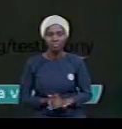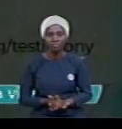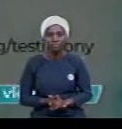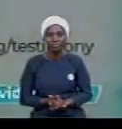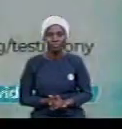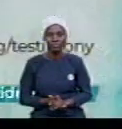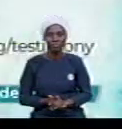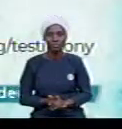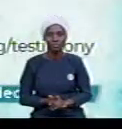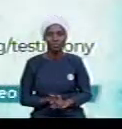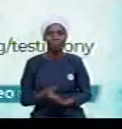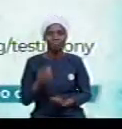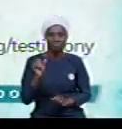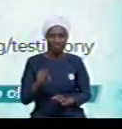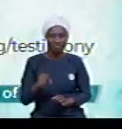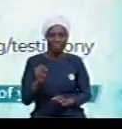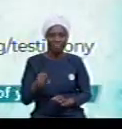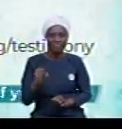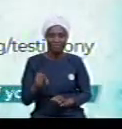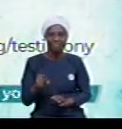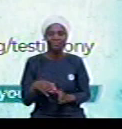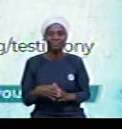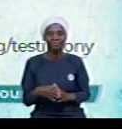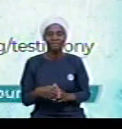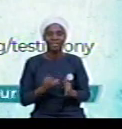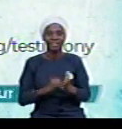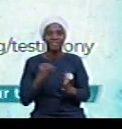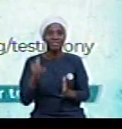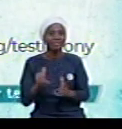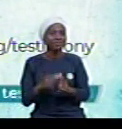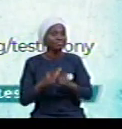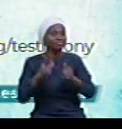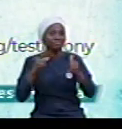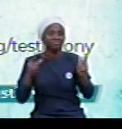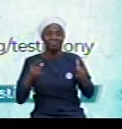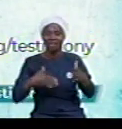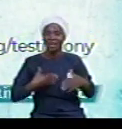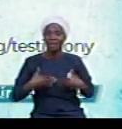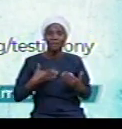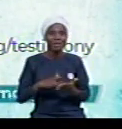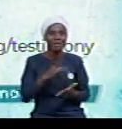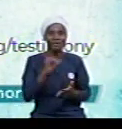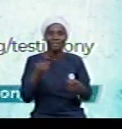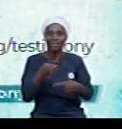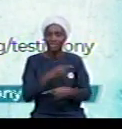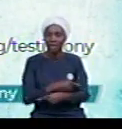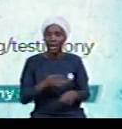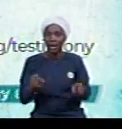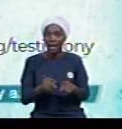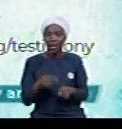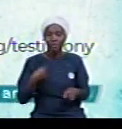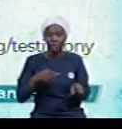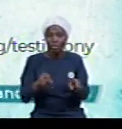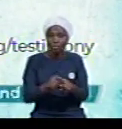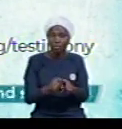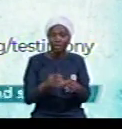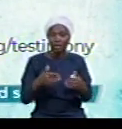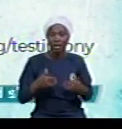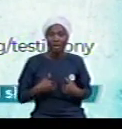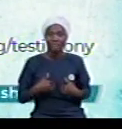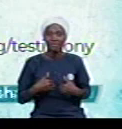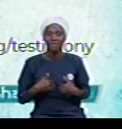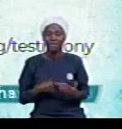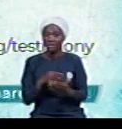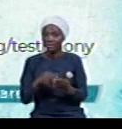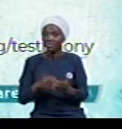Yes, yes, yes. It's a super happy, glorious day as we also have this